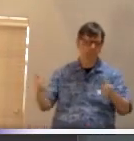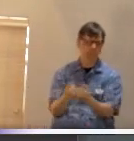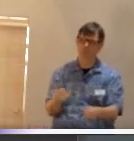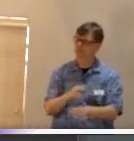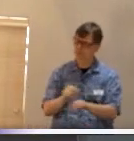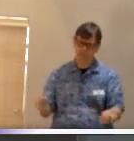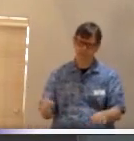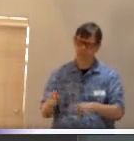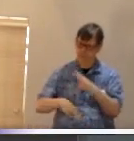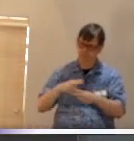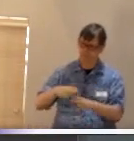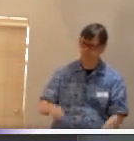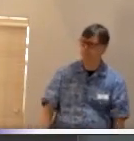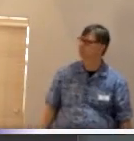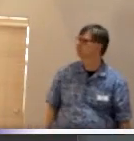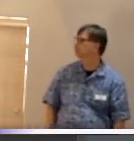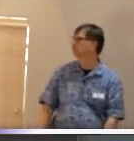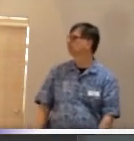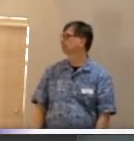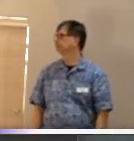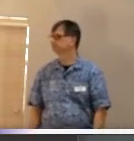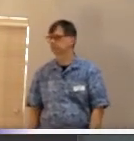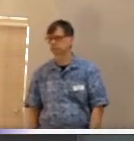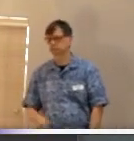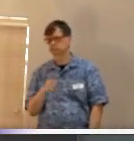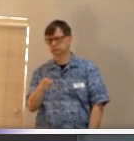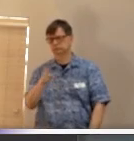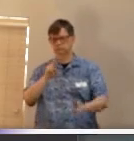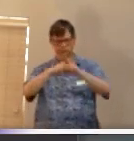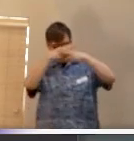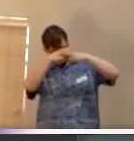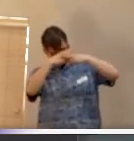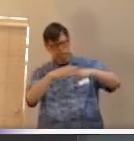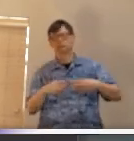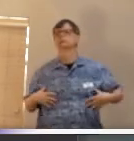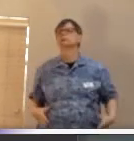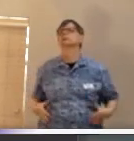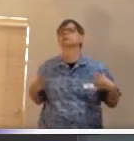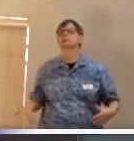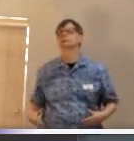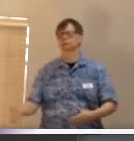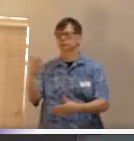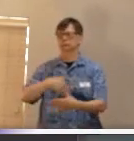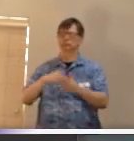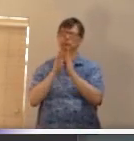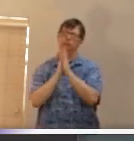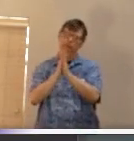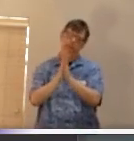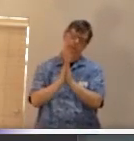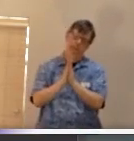you, personally or conceptually or abstract, you will avoid feeling your internal prayer